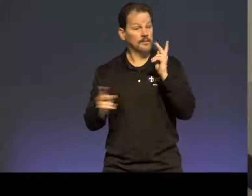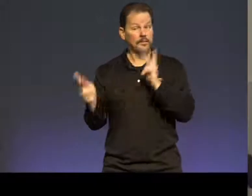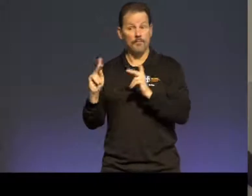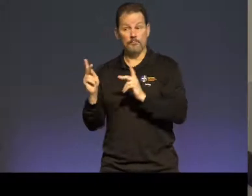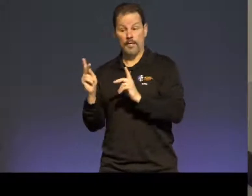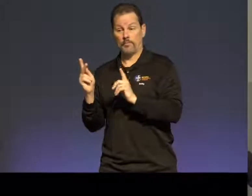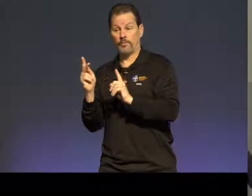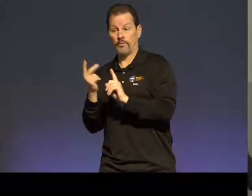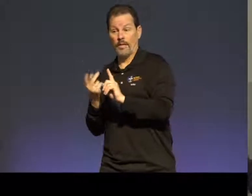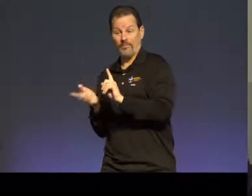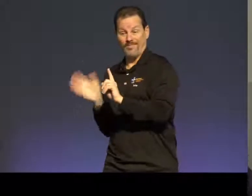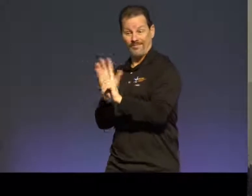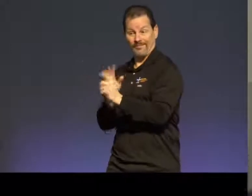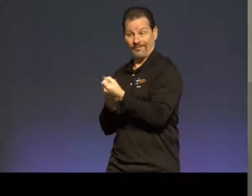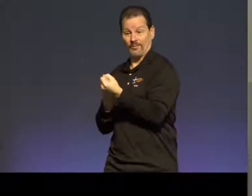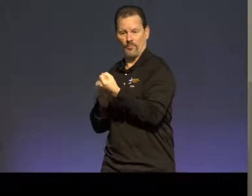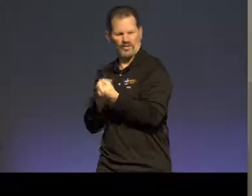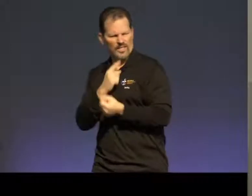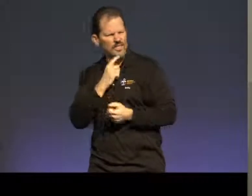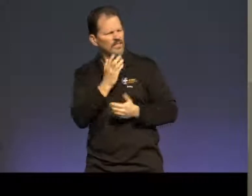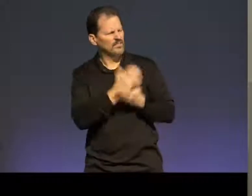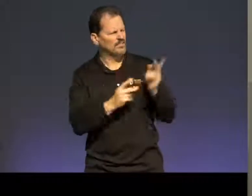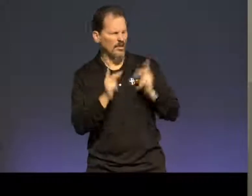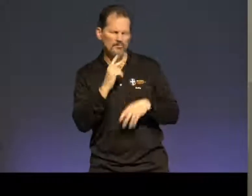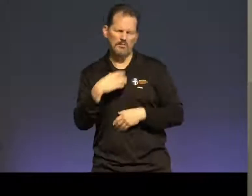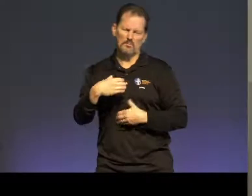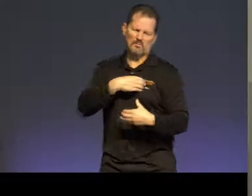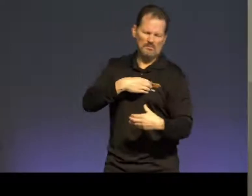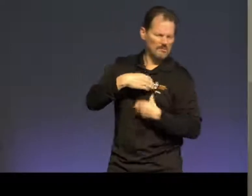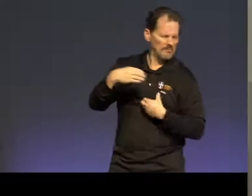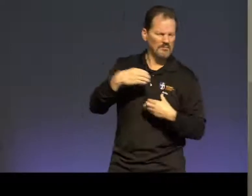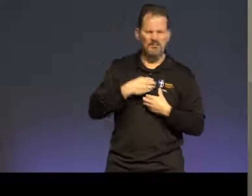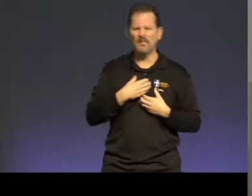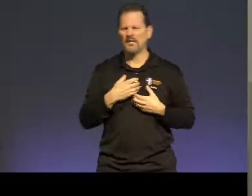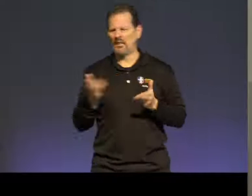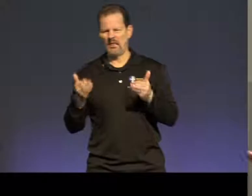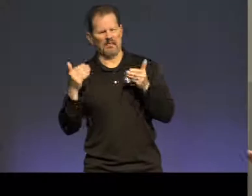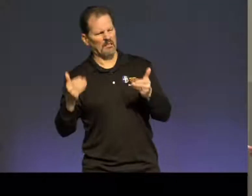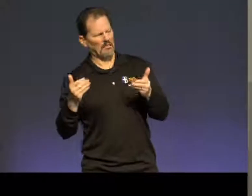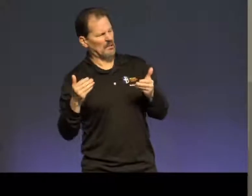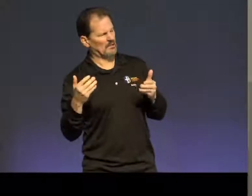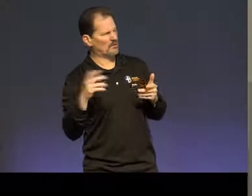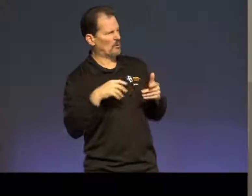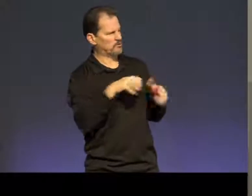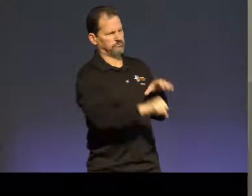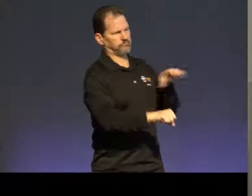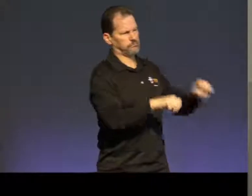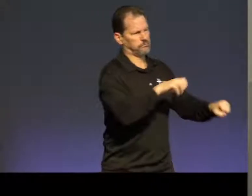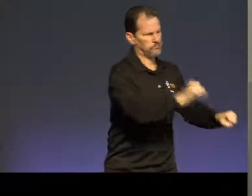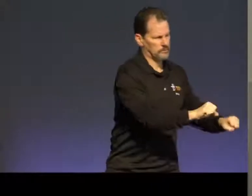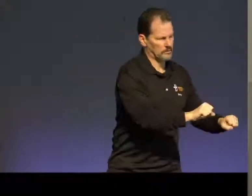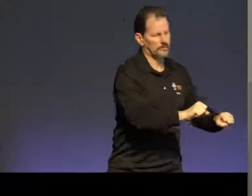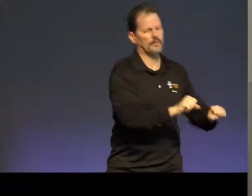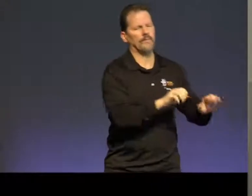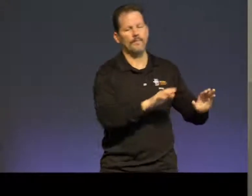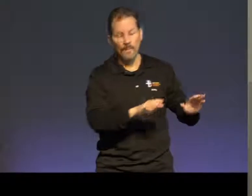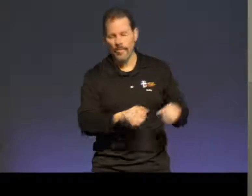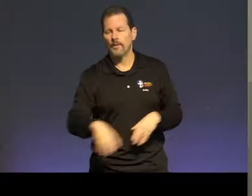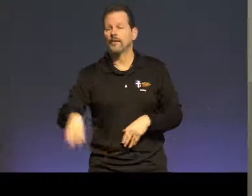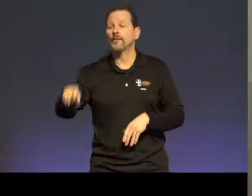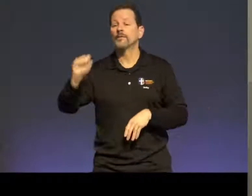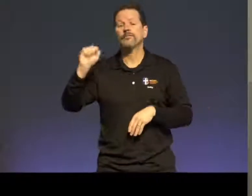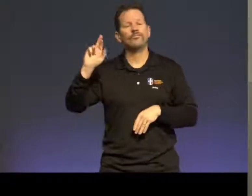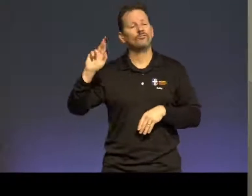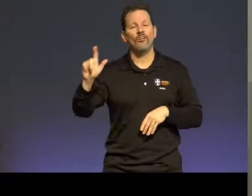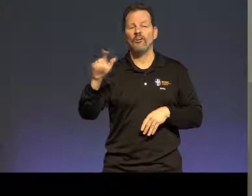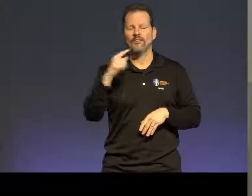naysayers. And the same Saul that held his peace in that chapter comes out and says, no, nobody, whether they were with me in the beginning or not, will